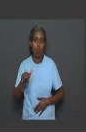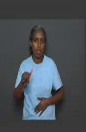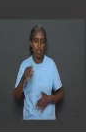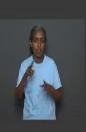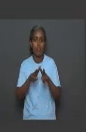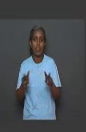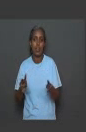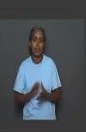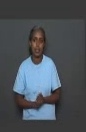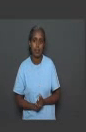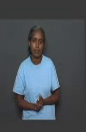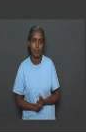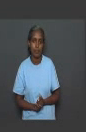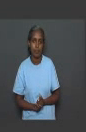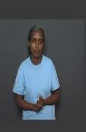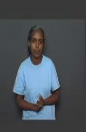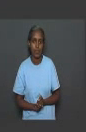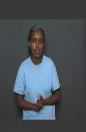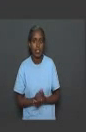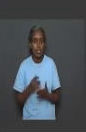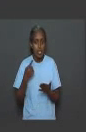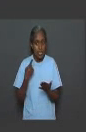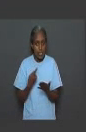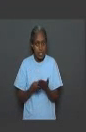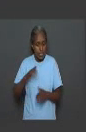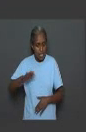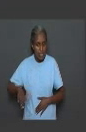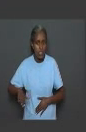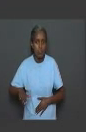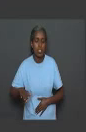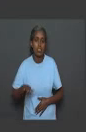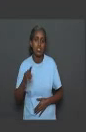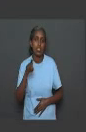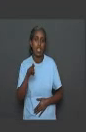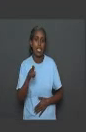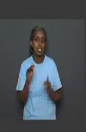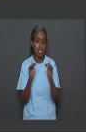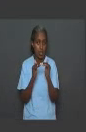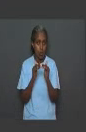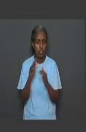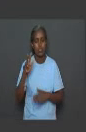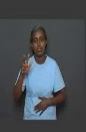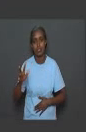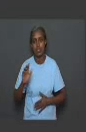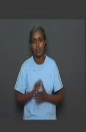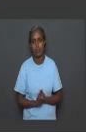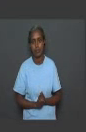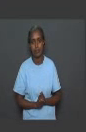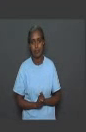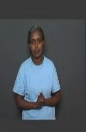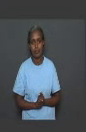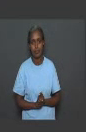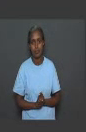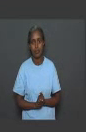the y variable. This leaves us with x equals